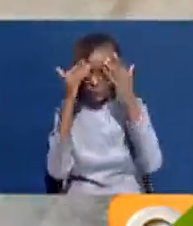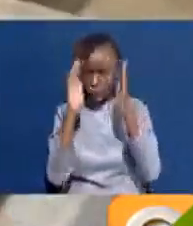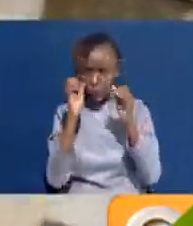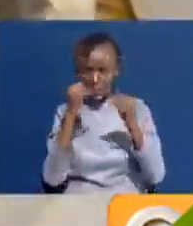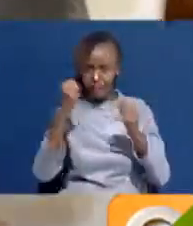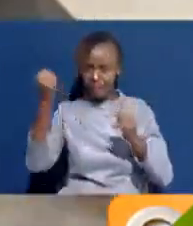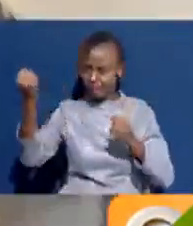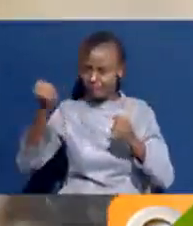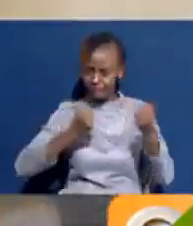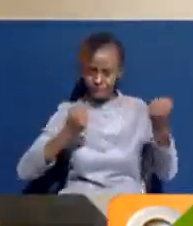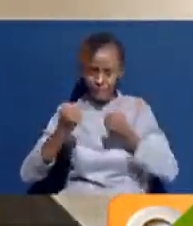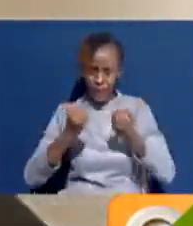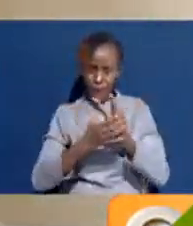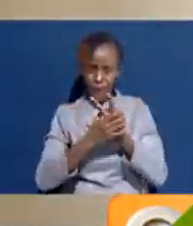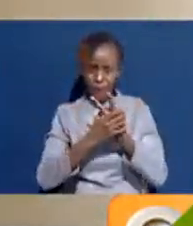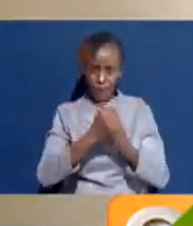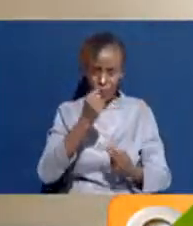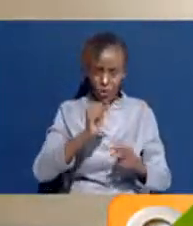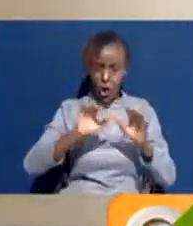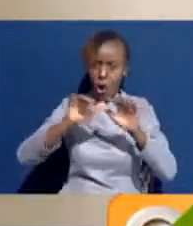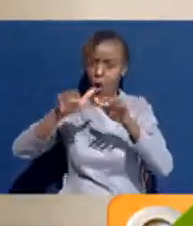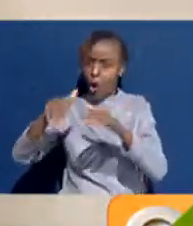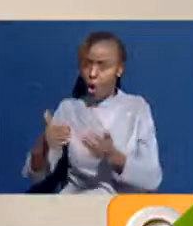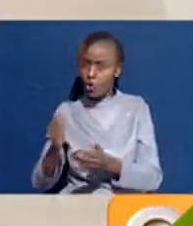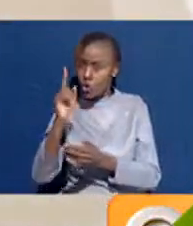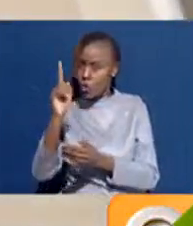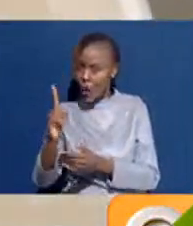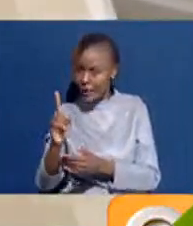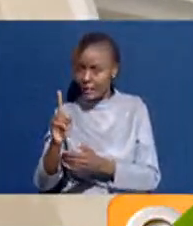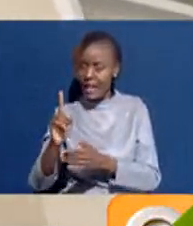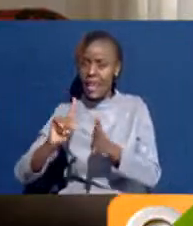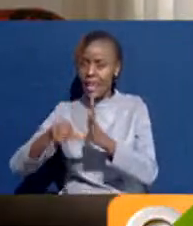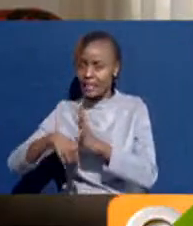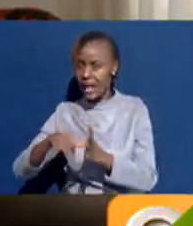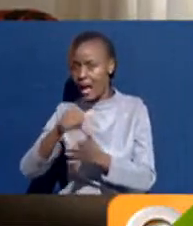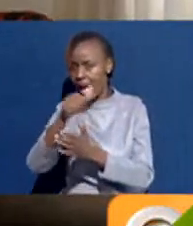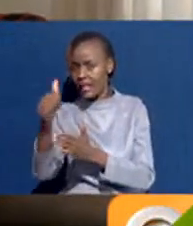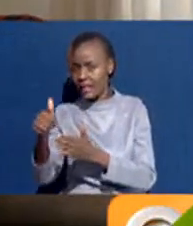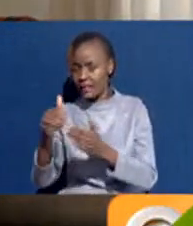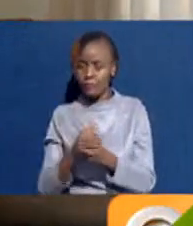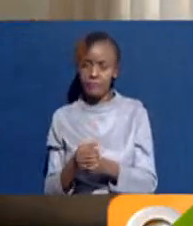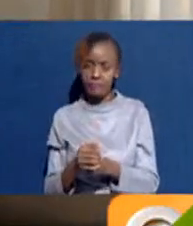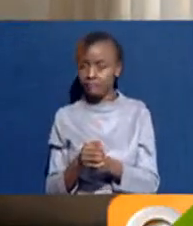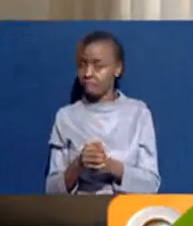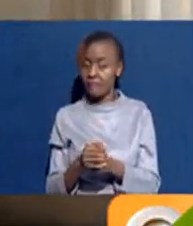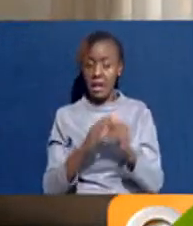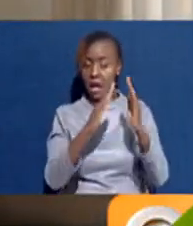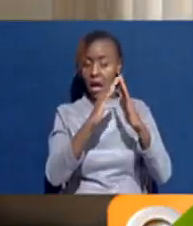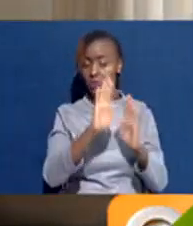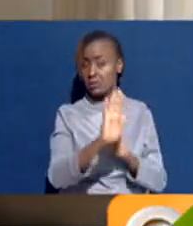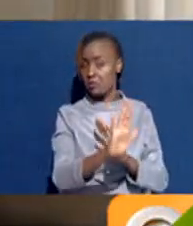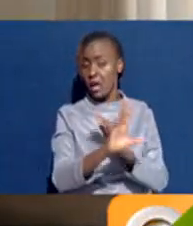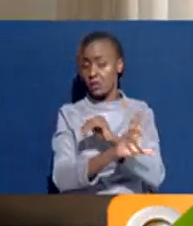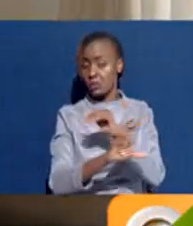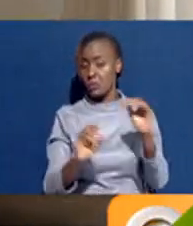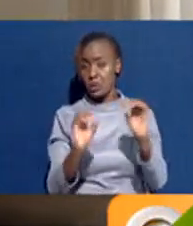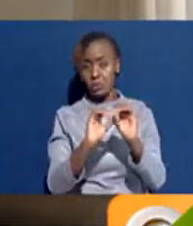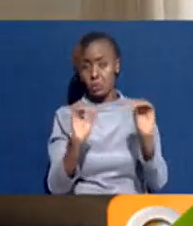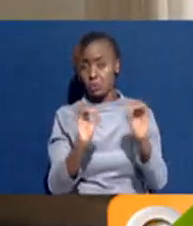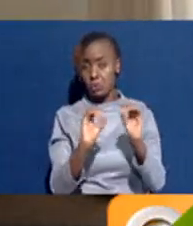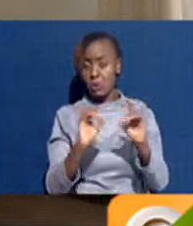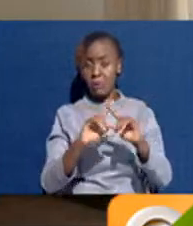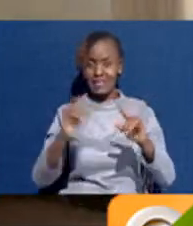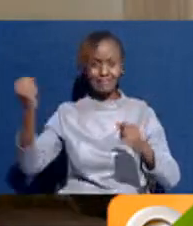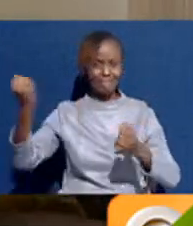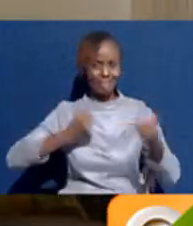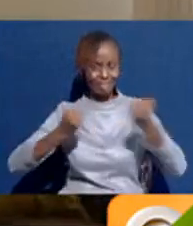with both knives simultaneously or one after another. With nothing stolen from Maigo's house and 25 stab wounds on